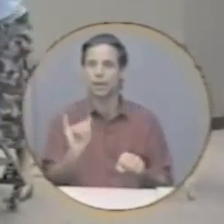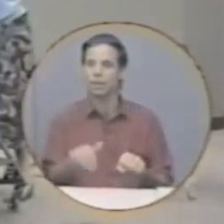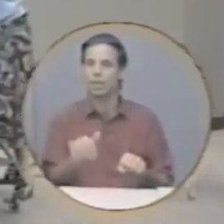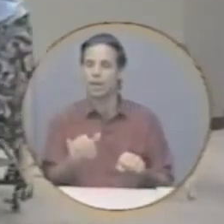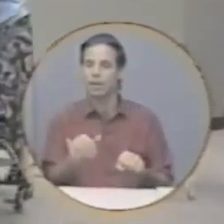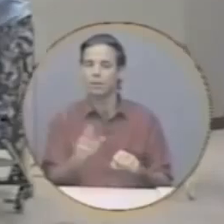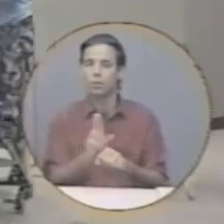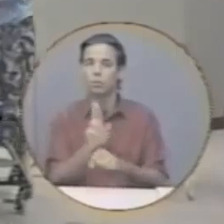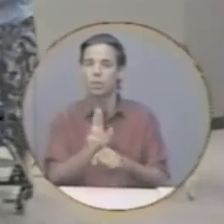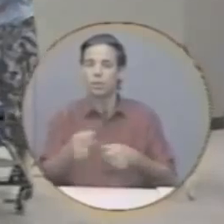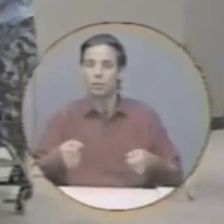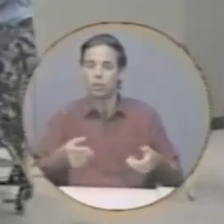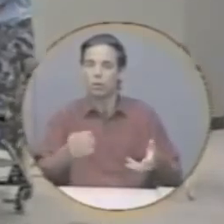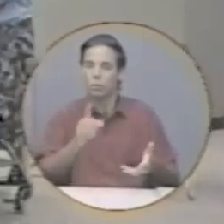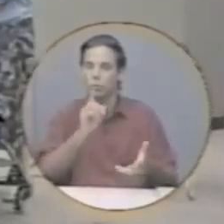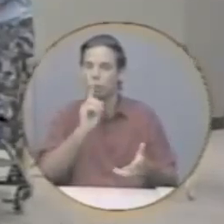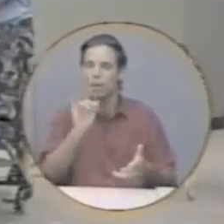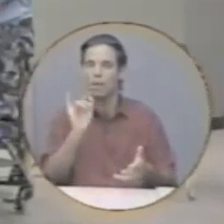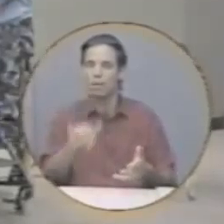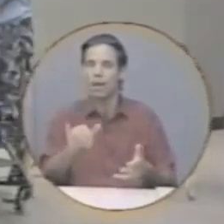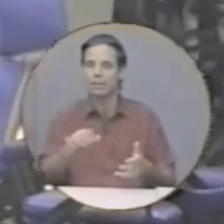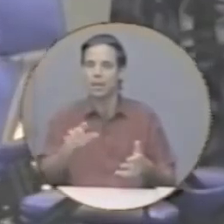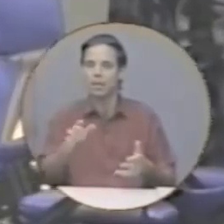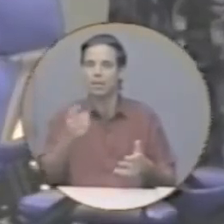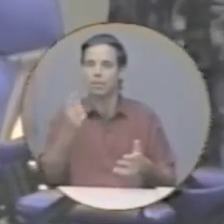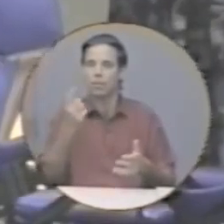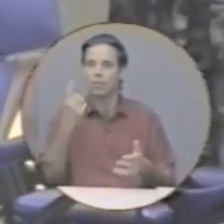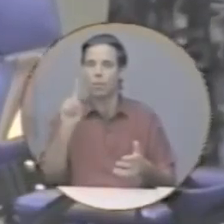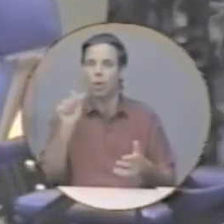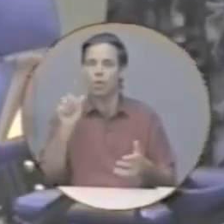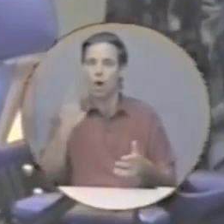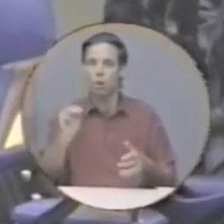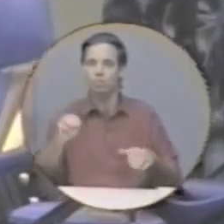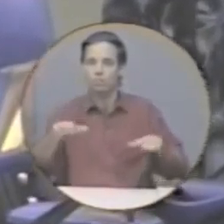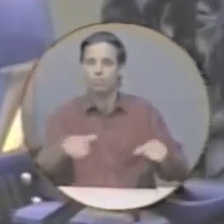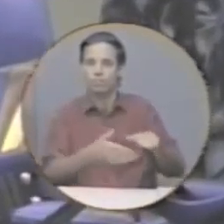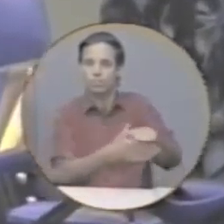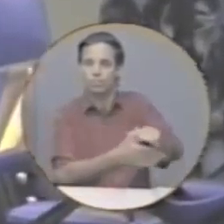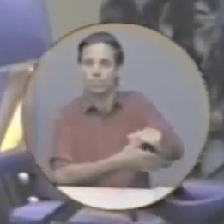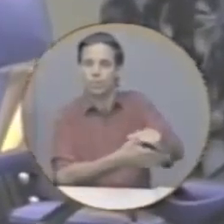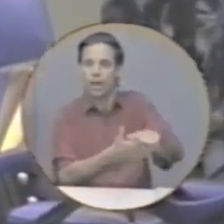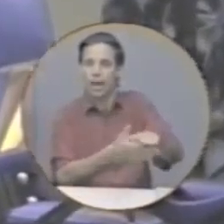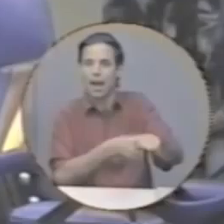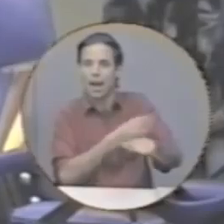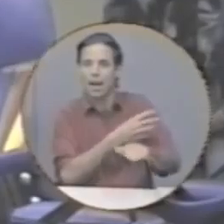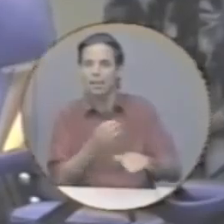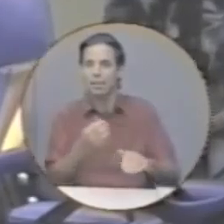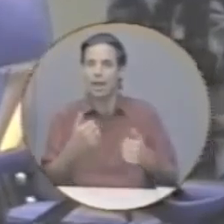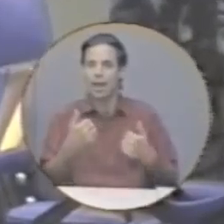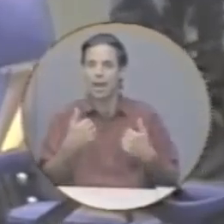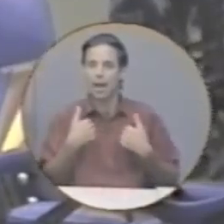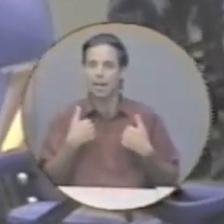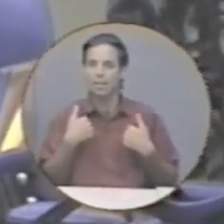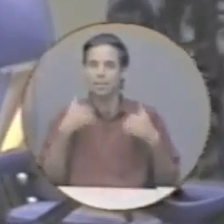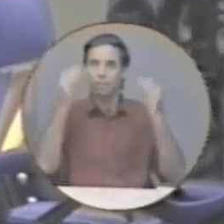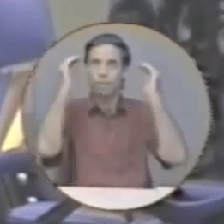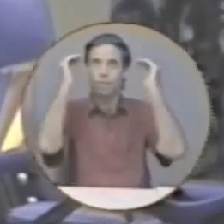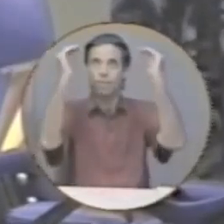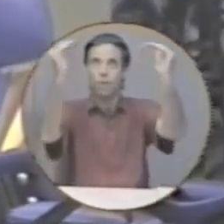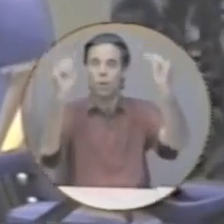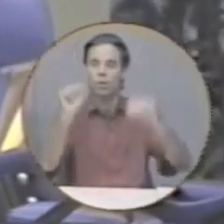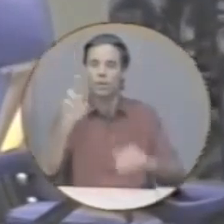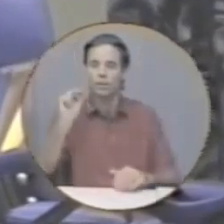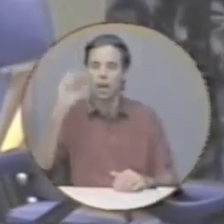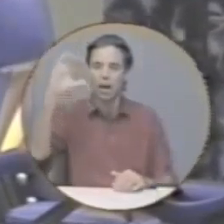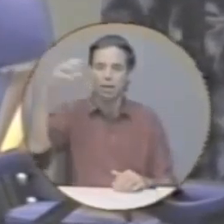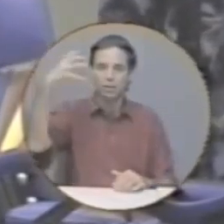this chair, these are actually the wheelchair armrests that come across, and they provide a sun awning when it's in the